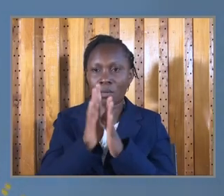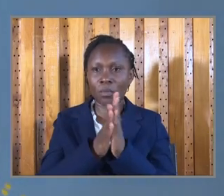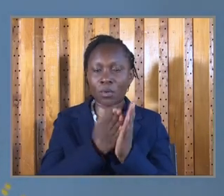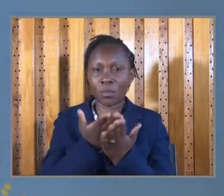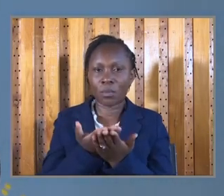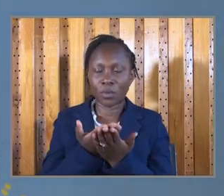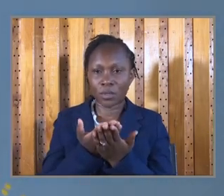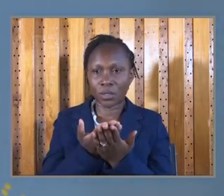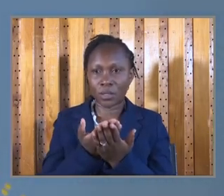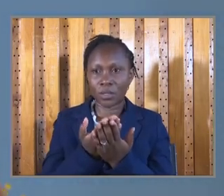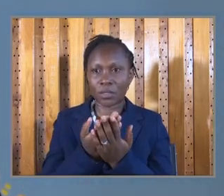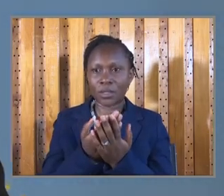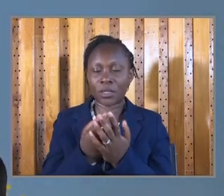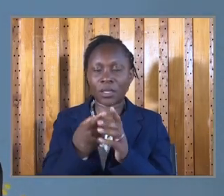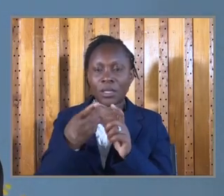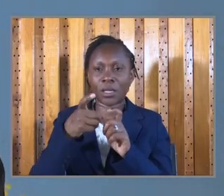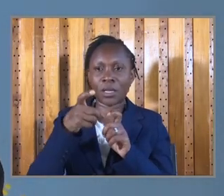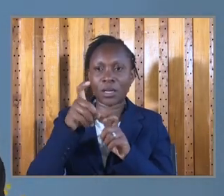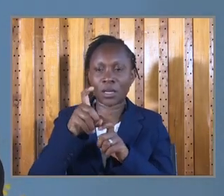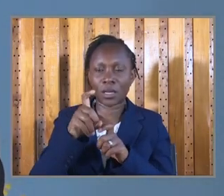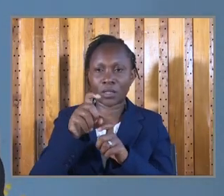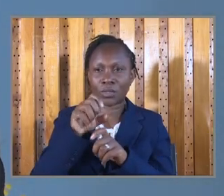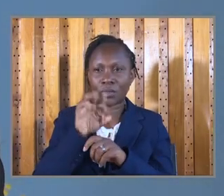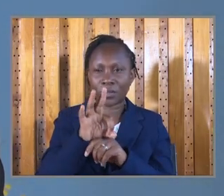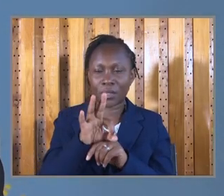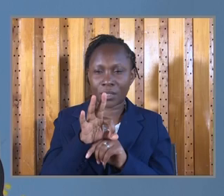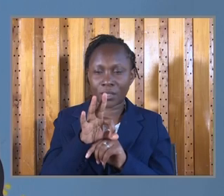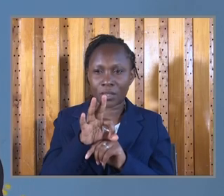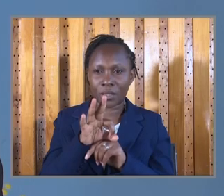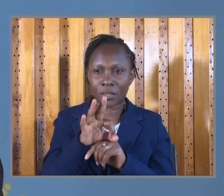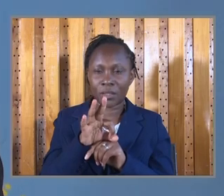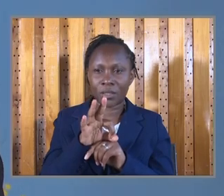temperature increase of 3 degrees.